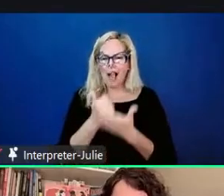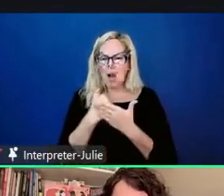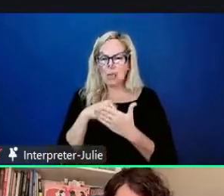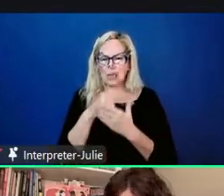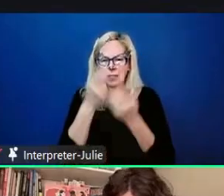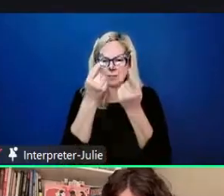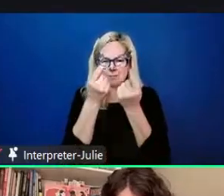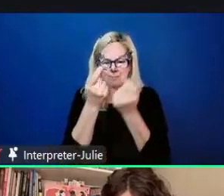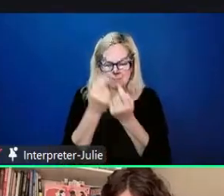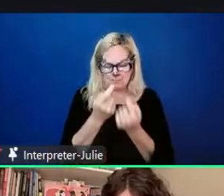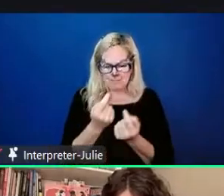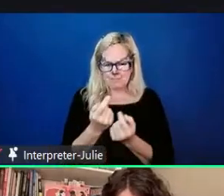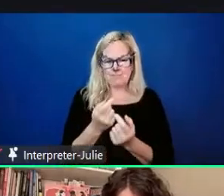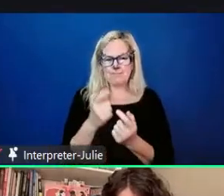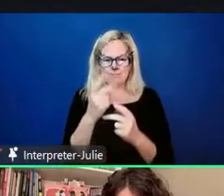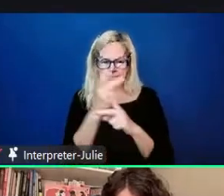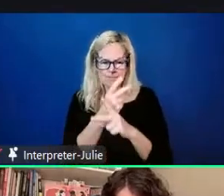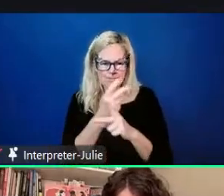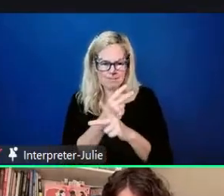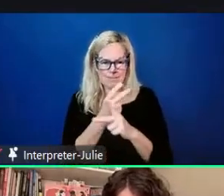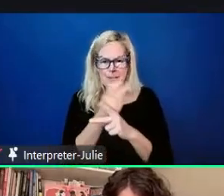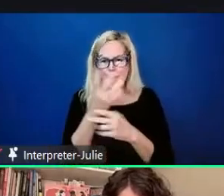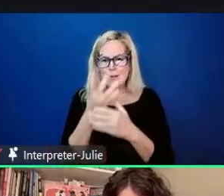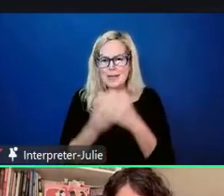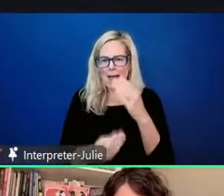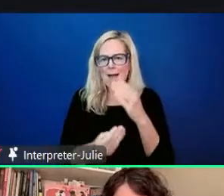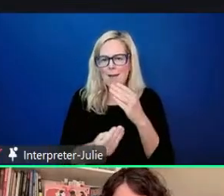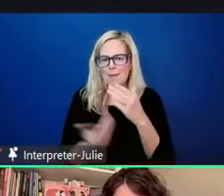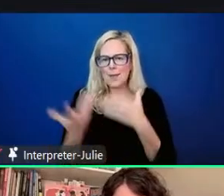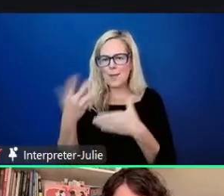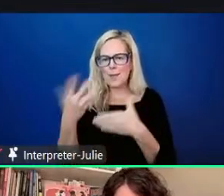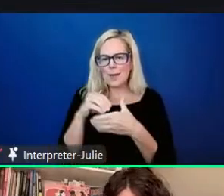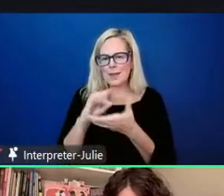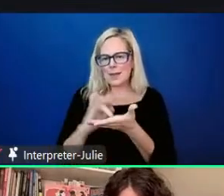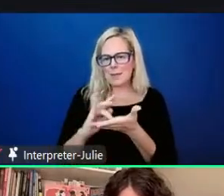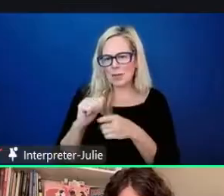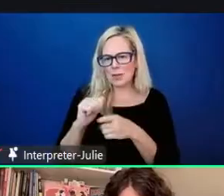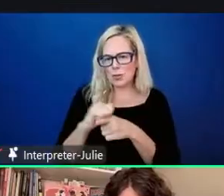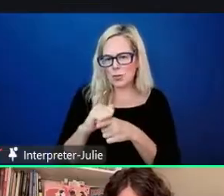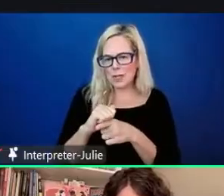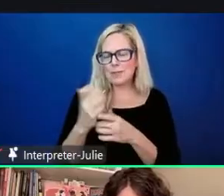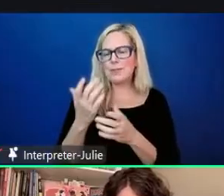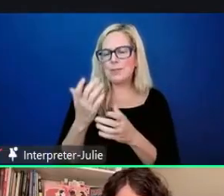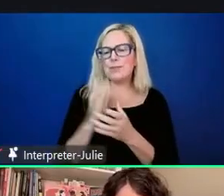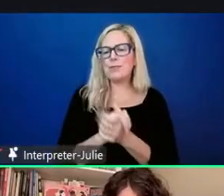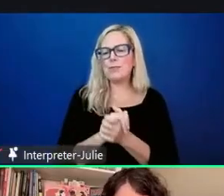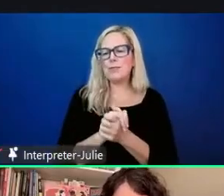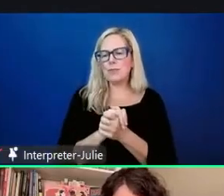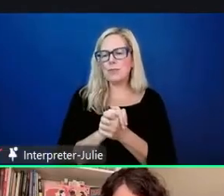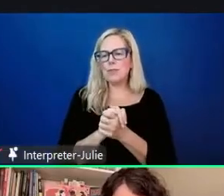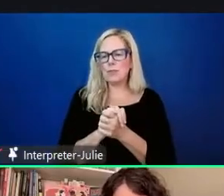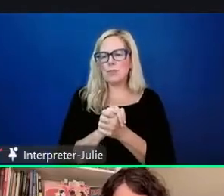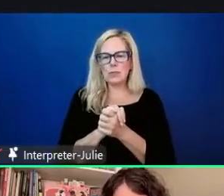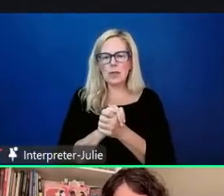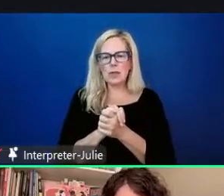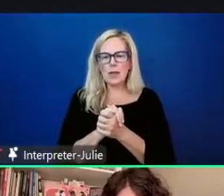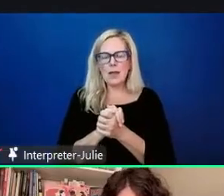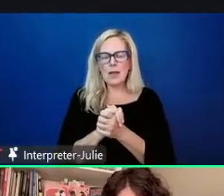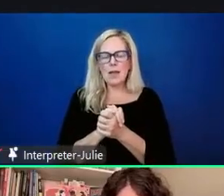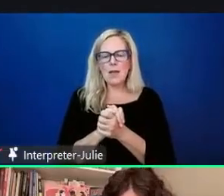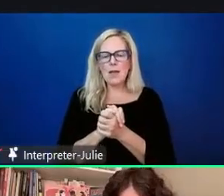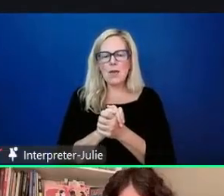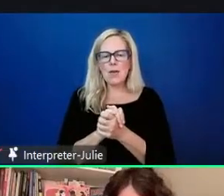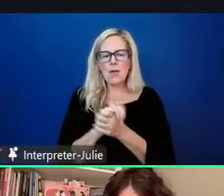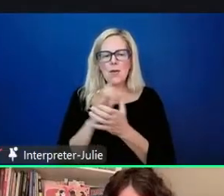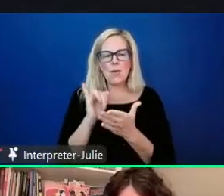think this truly illustrates a gap that's been identified in some of the innovations we heard in medical education earlier today